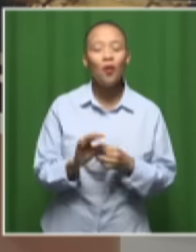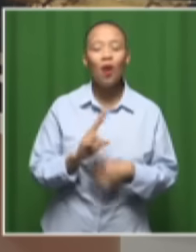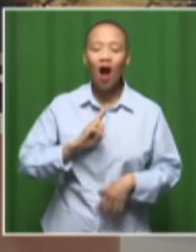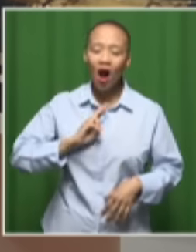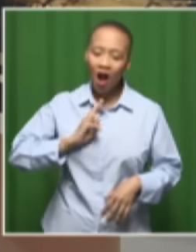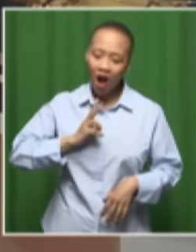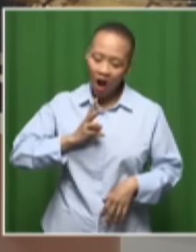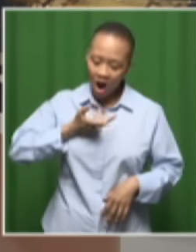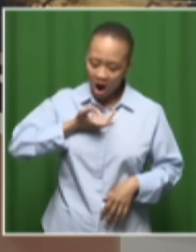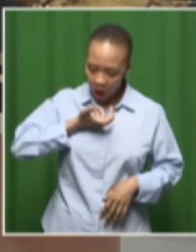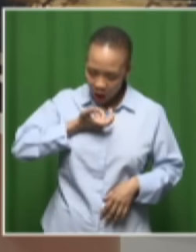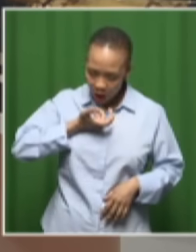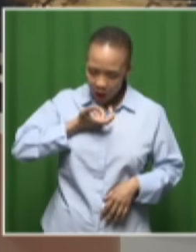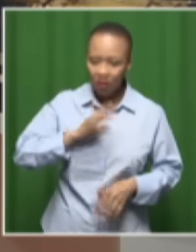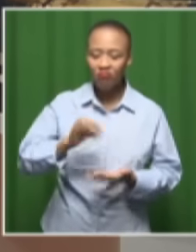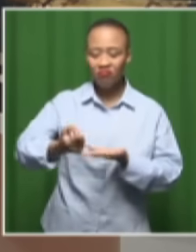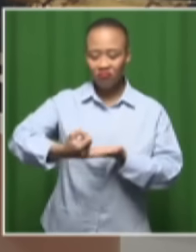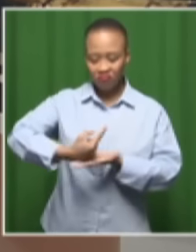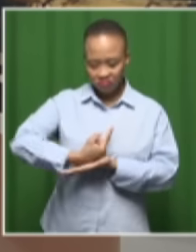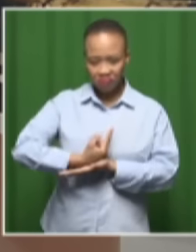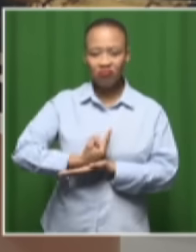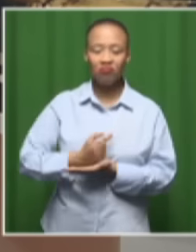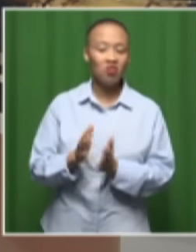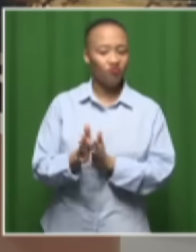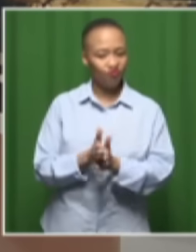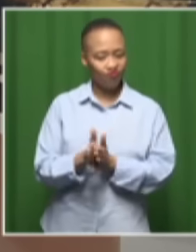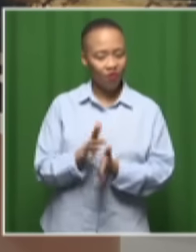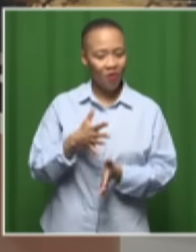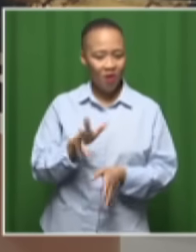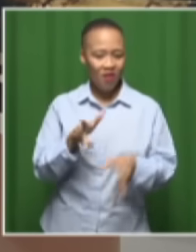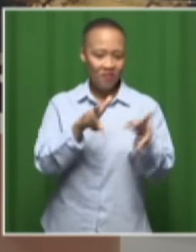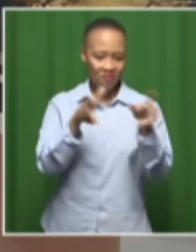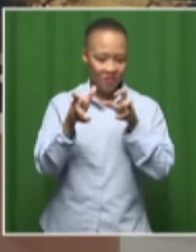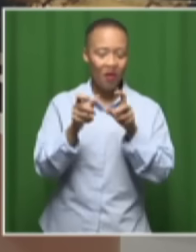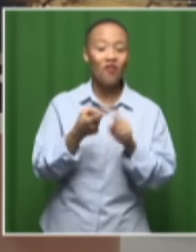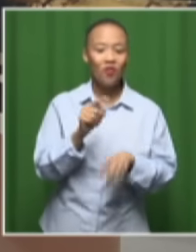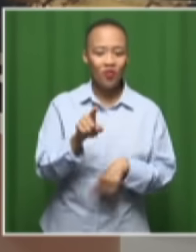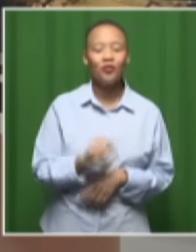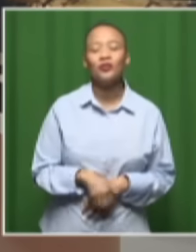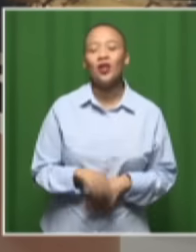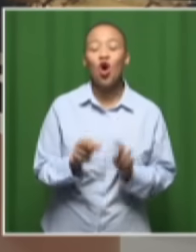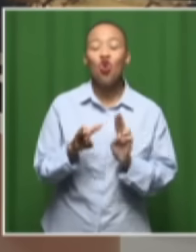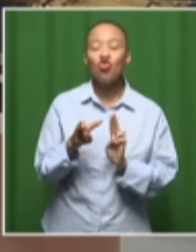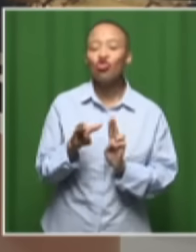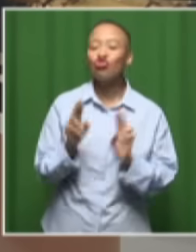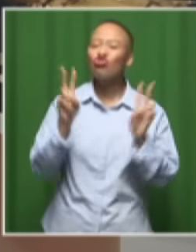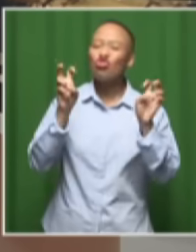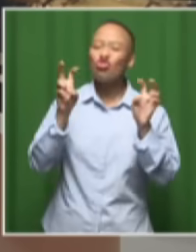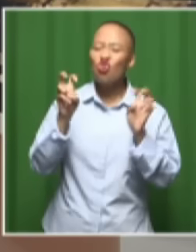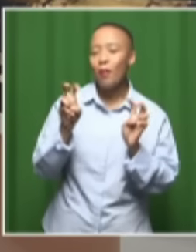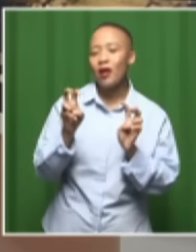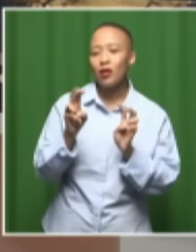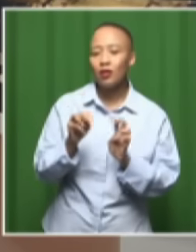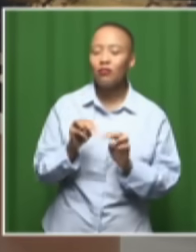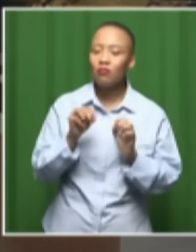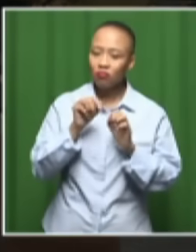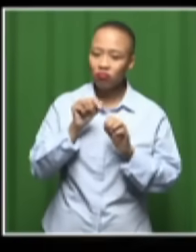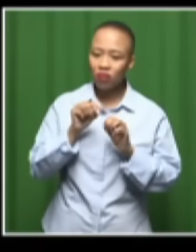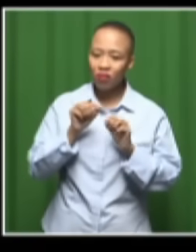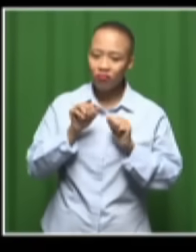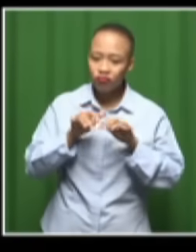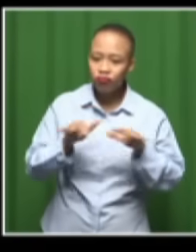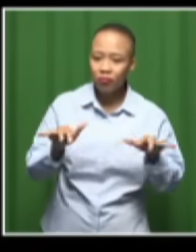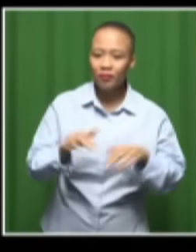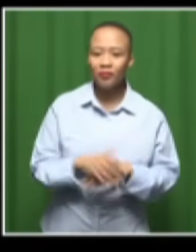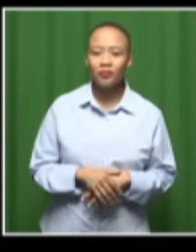to our WhatsApp number. Looking forward to hearing from you. Now let's get into the trending topics. Okay, so here we go. As far as I know, Pretoria,